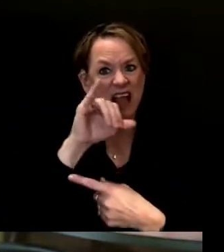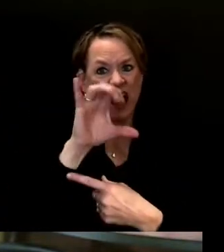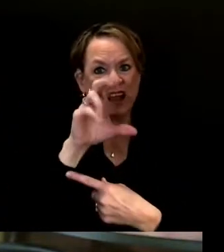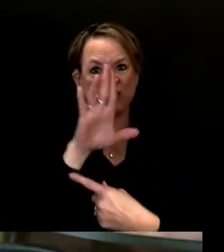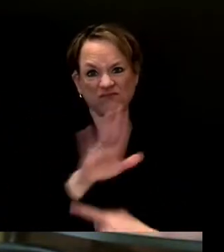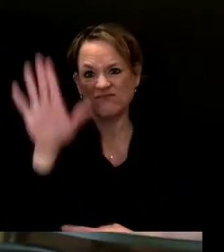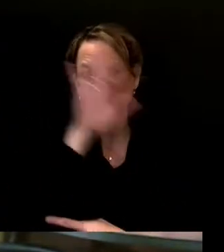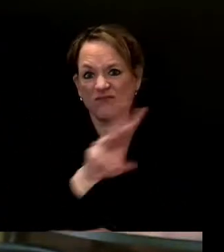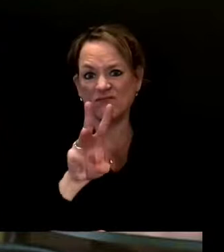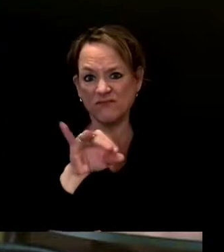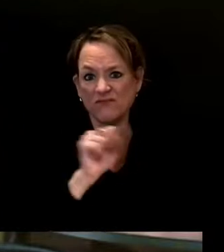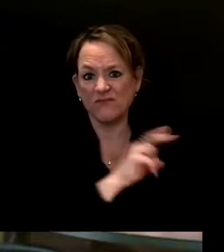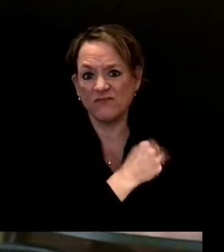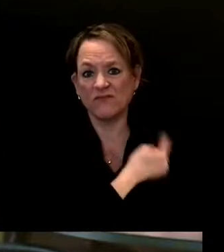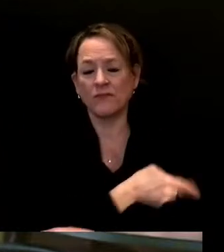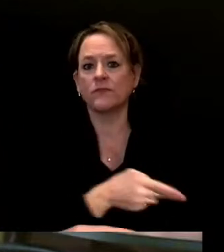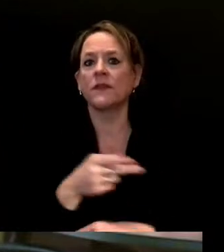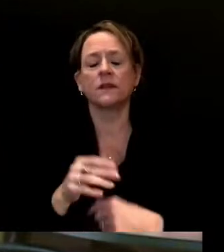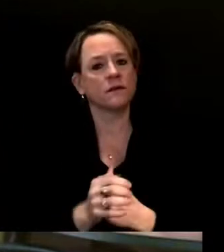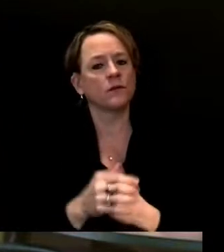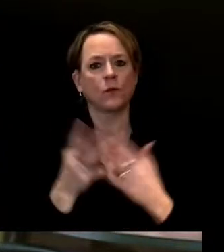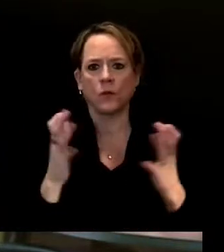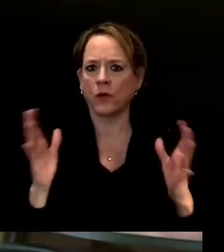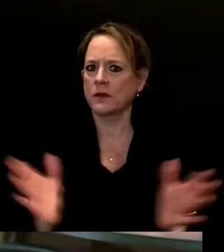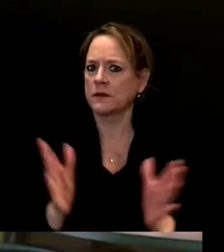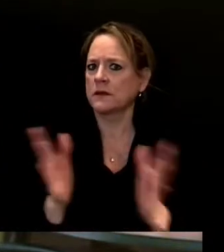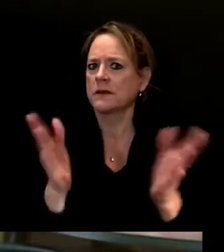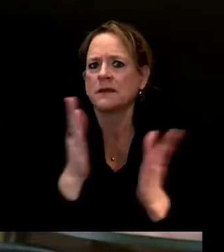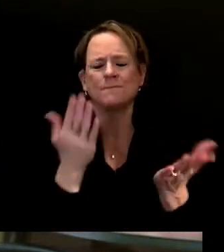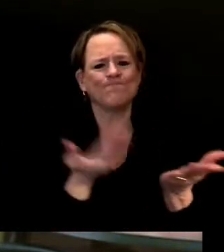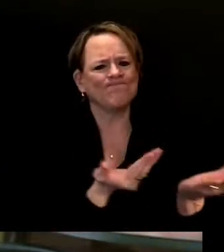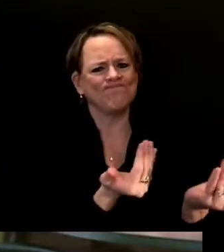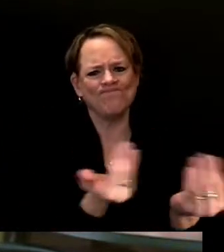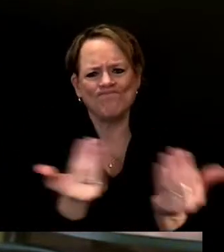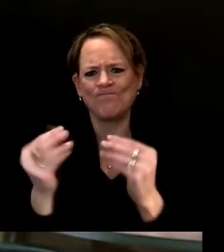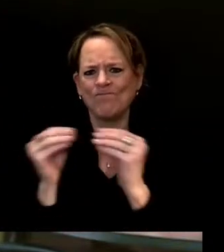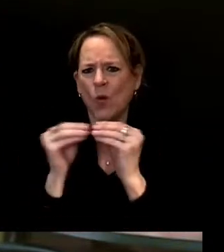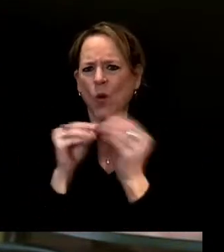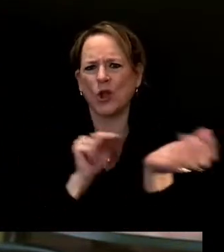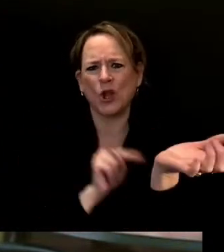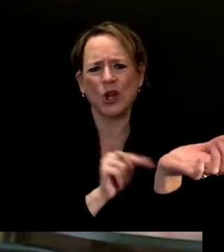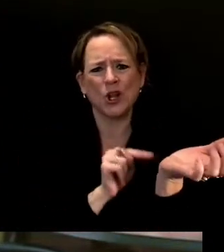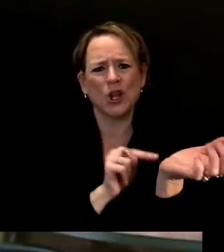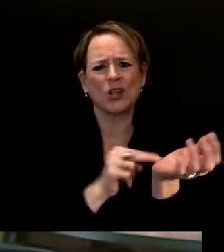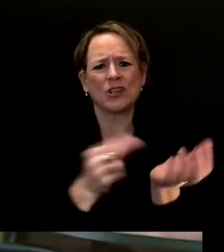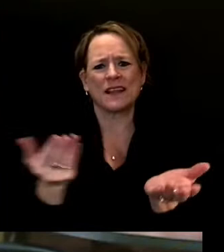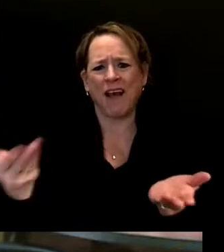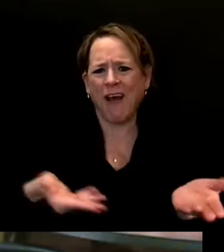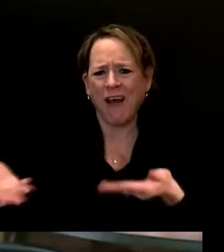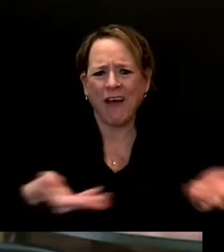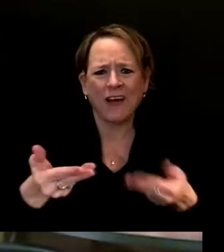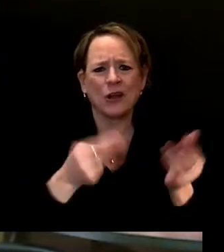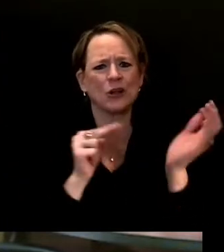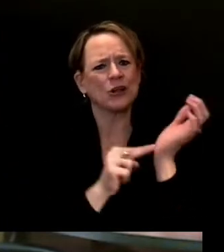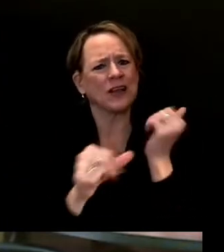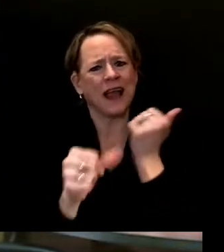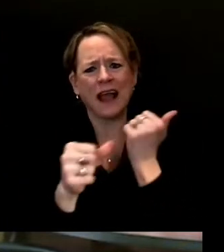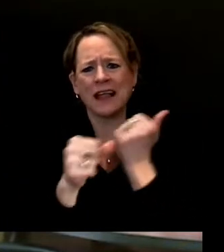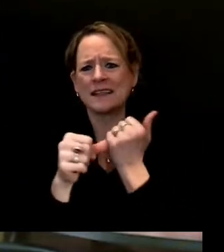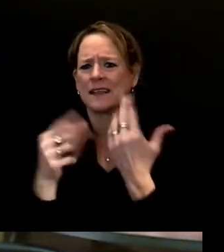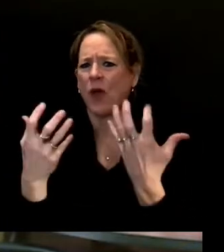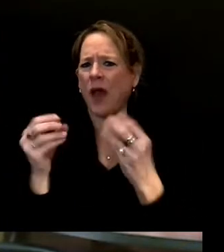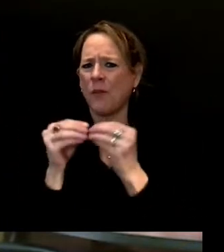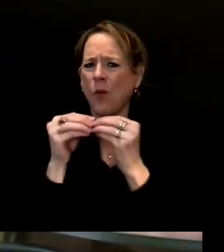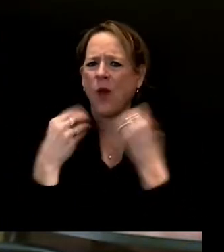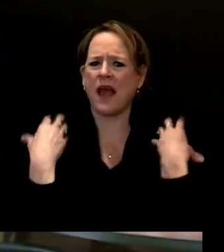626 nurses, nursing assistants, and other types of healthcare workers to support health and residential care facilities.